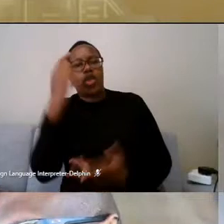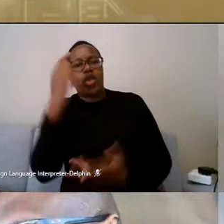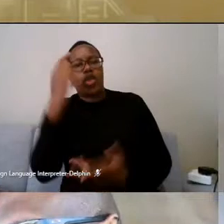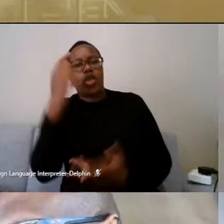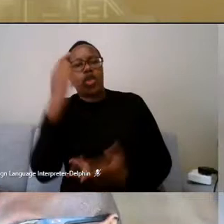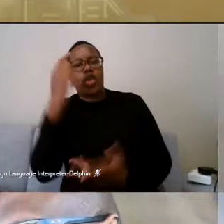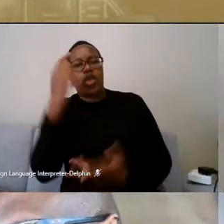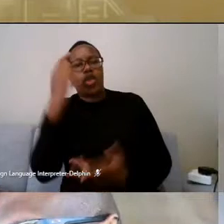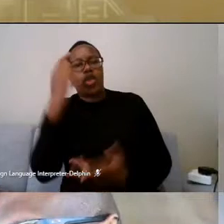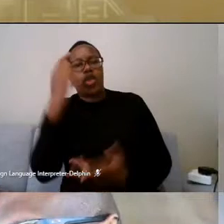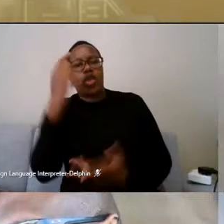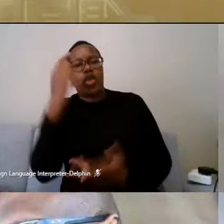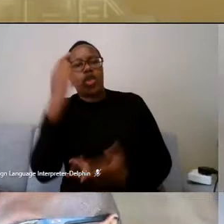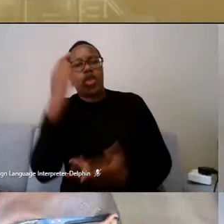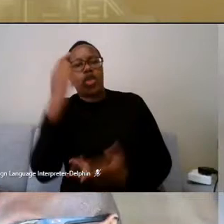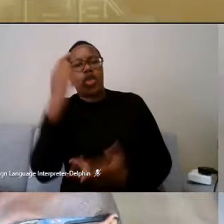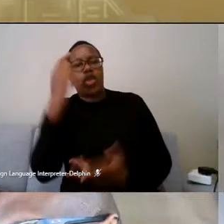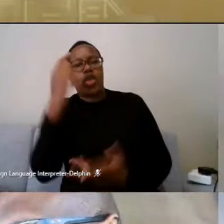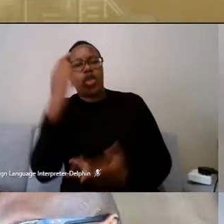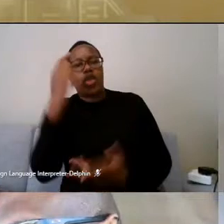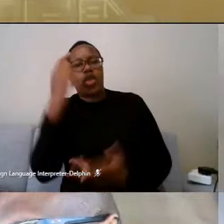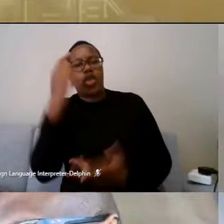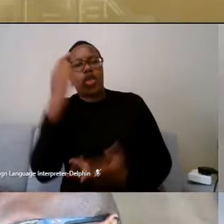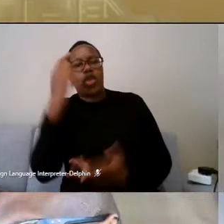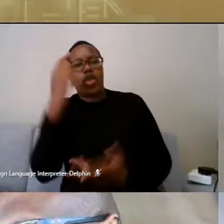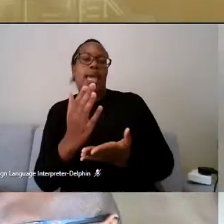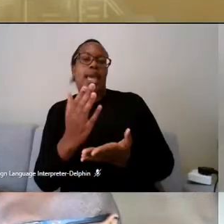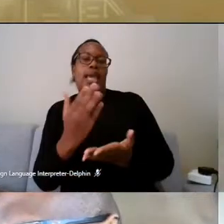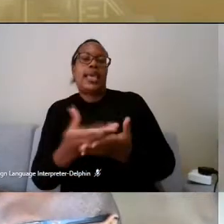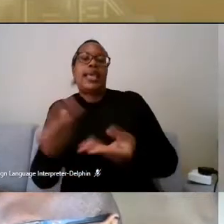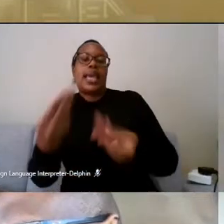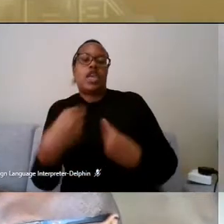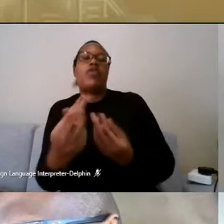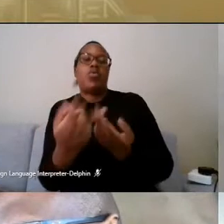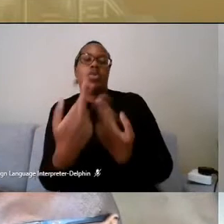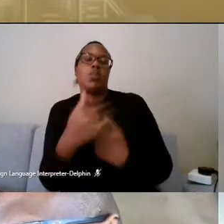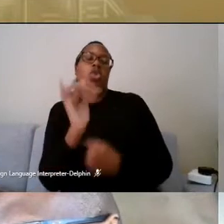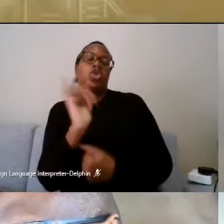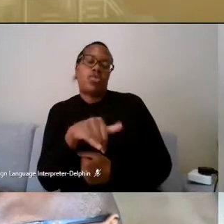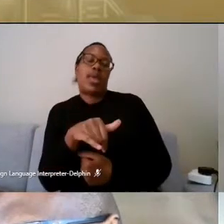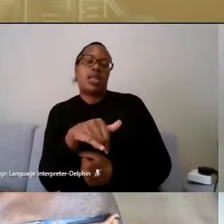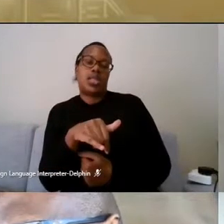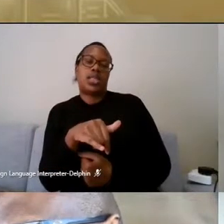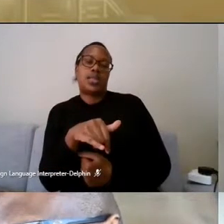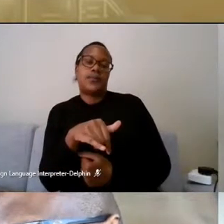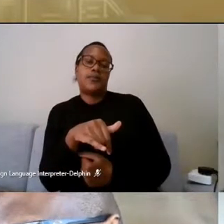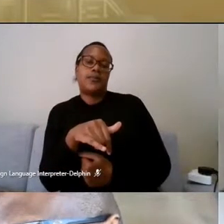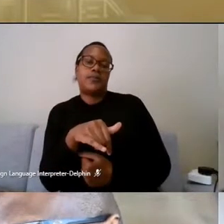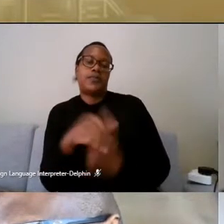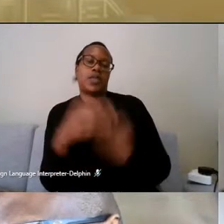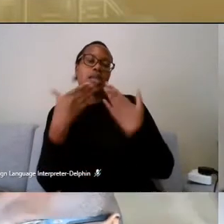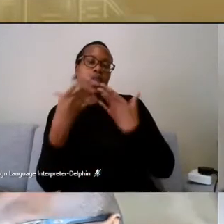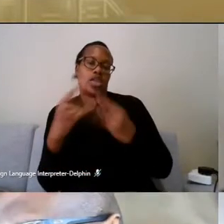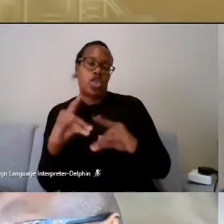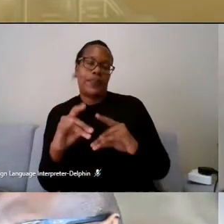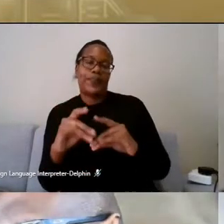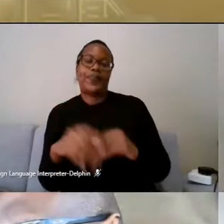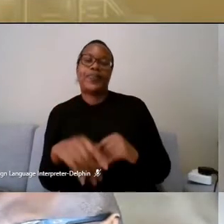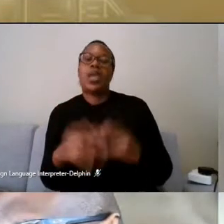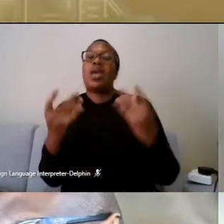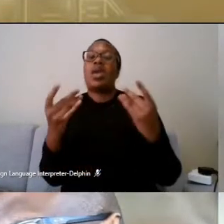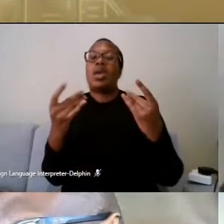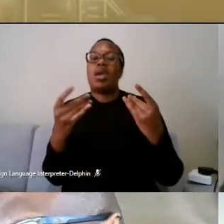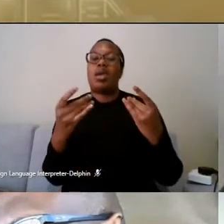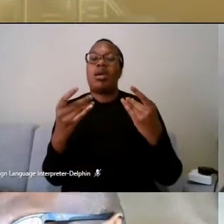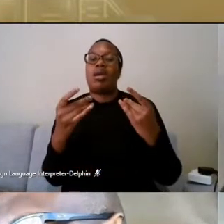minister, actually had a response to that. You know. Thanks, but Van